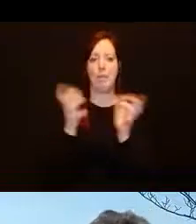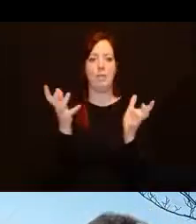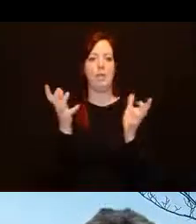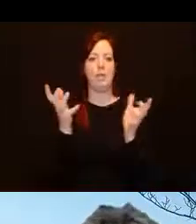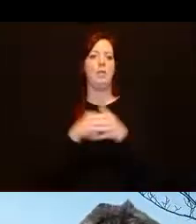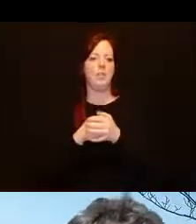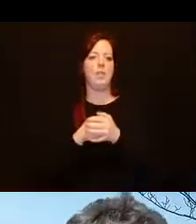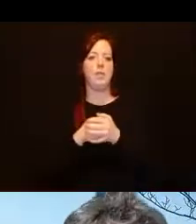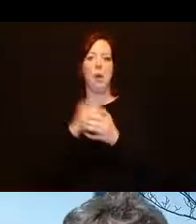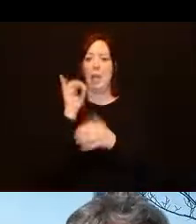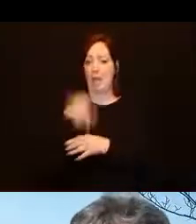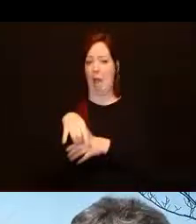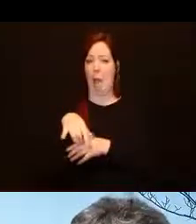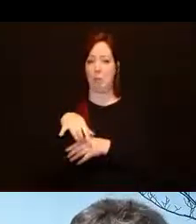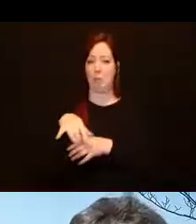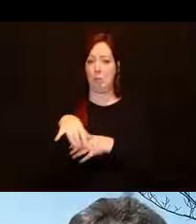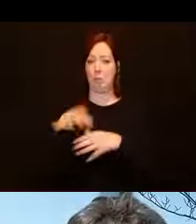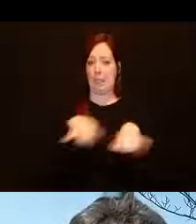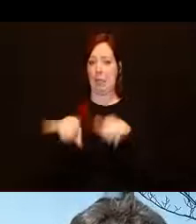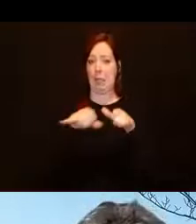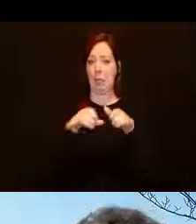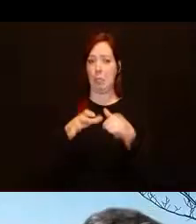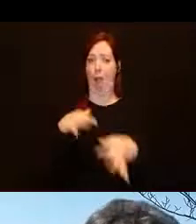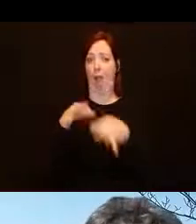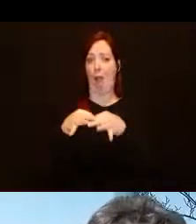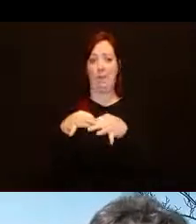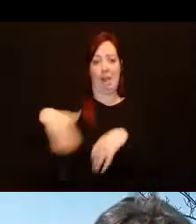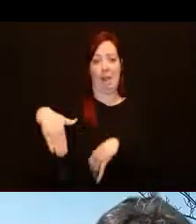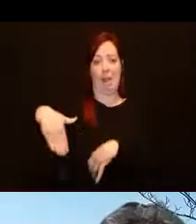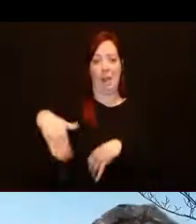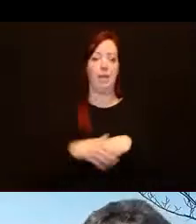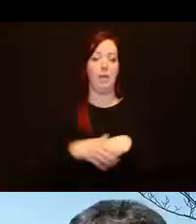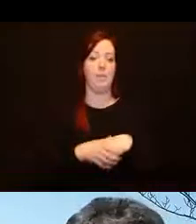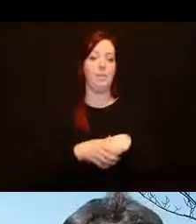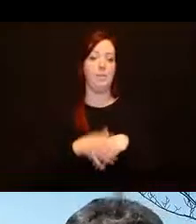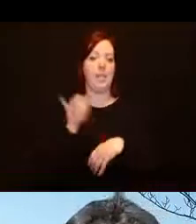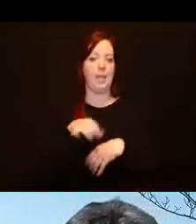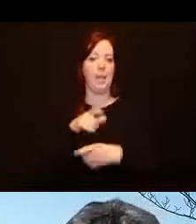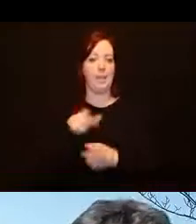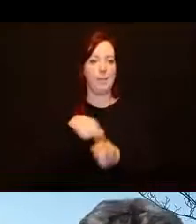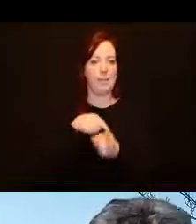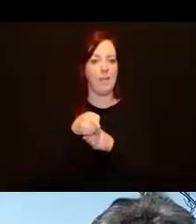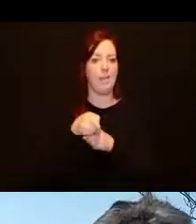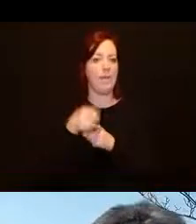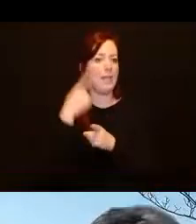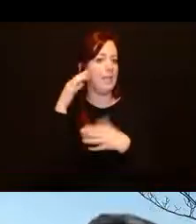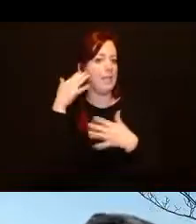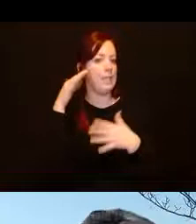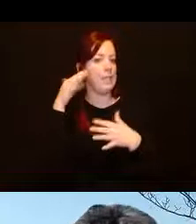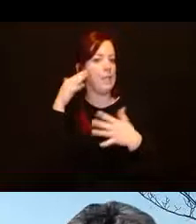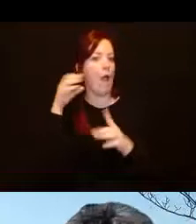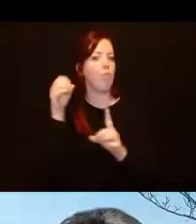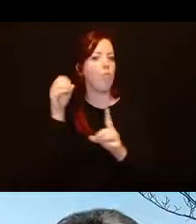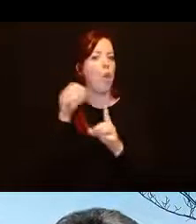yet, but it specifies sound dose measurement, and it's the first such standard.